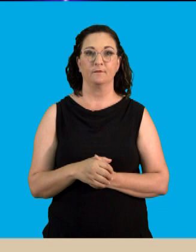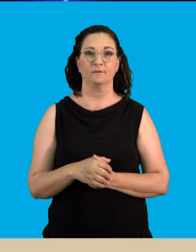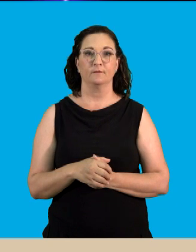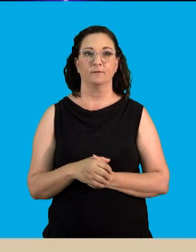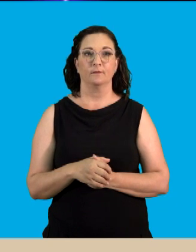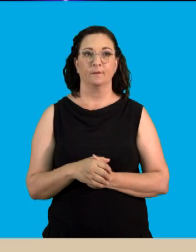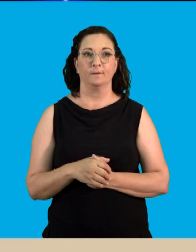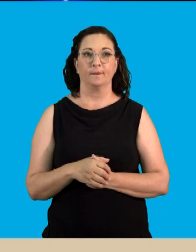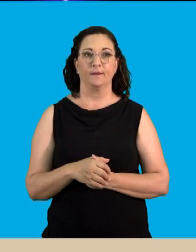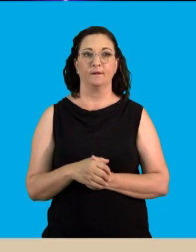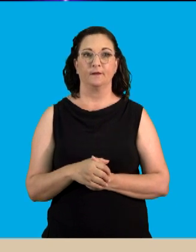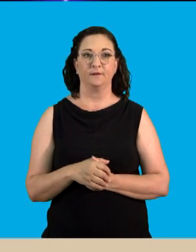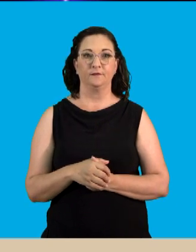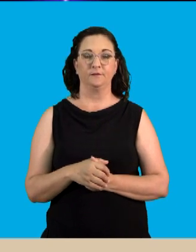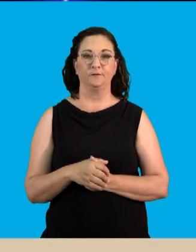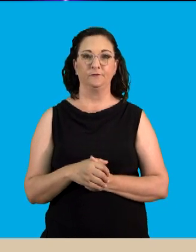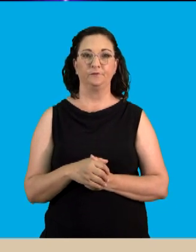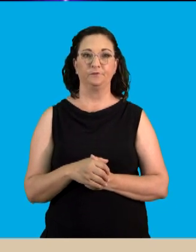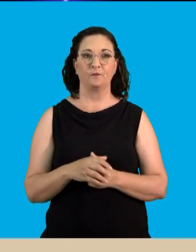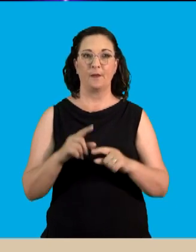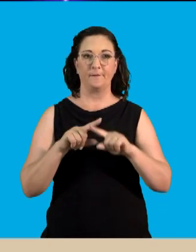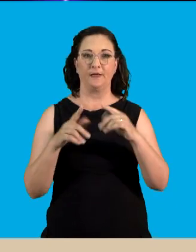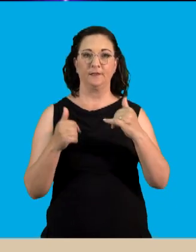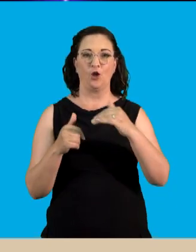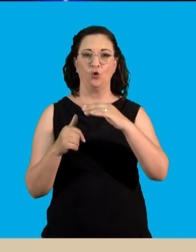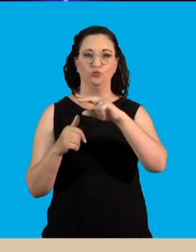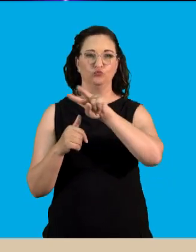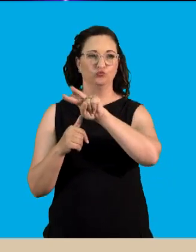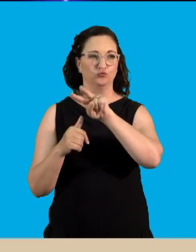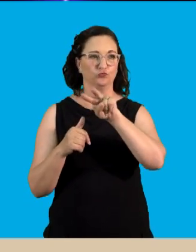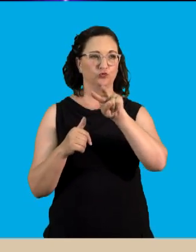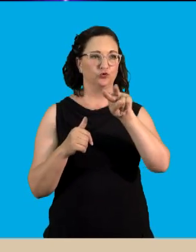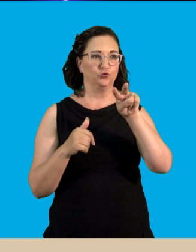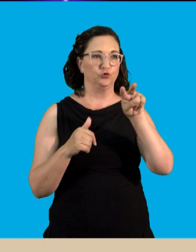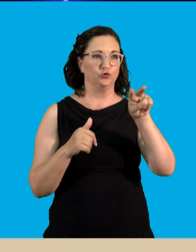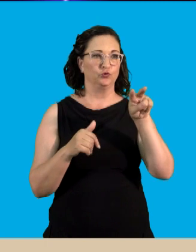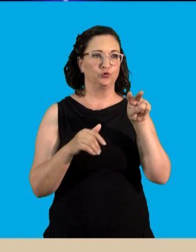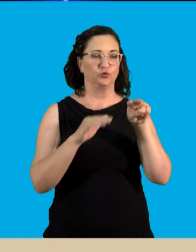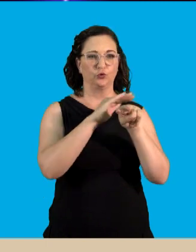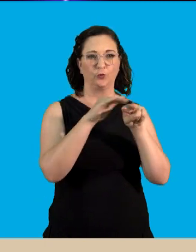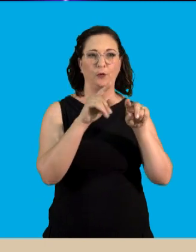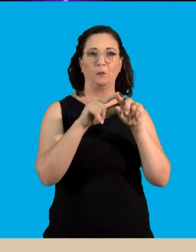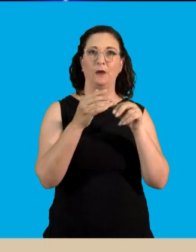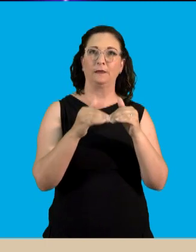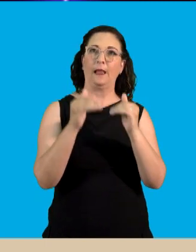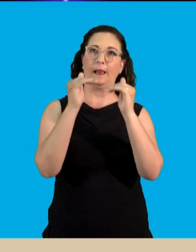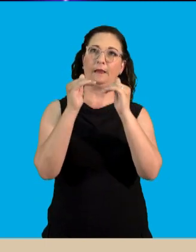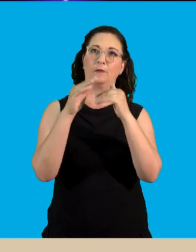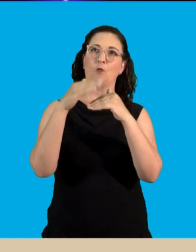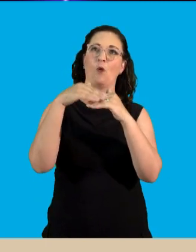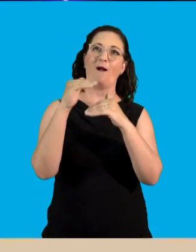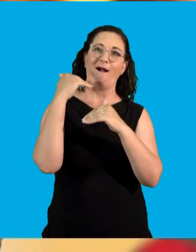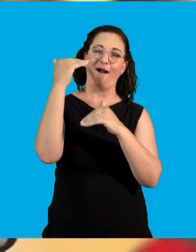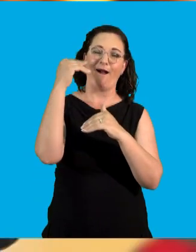the horizon in a circle. In summer, scan the pointers higher in the sky. As I've